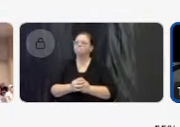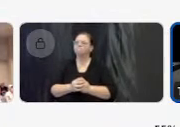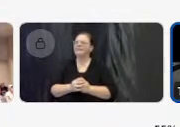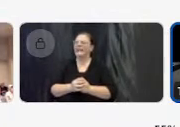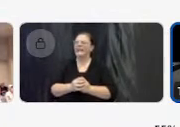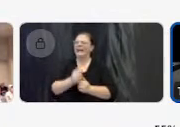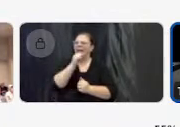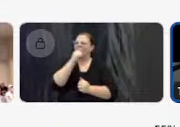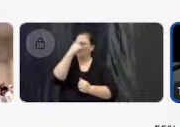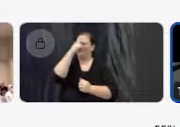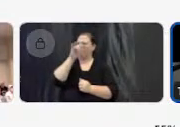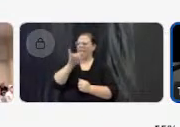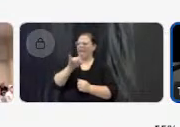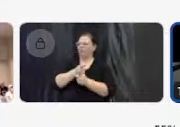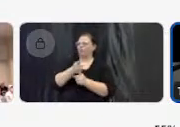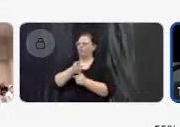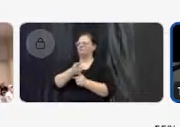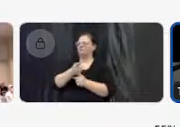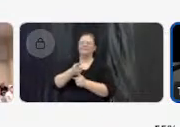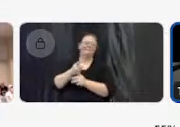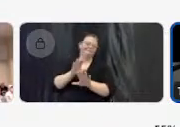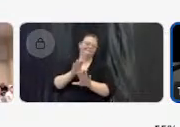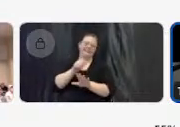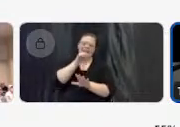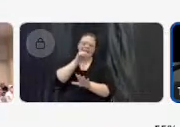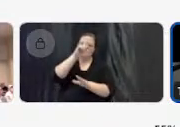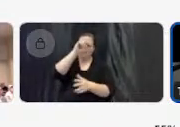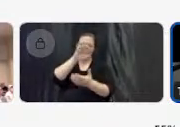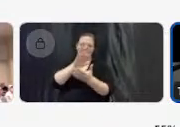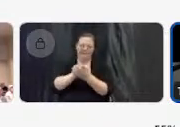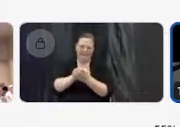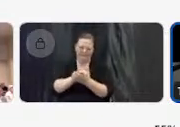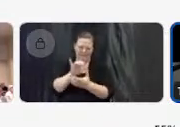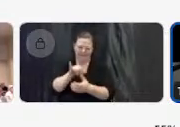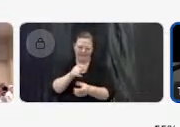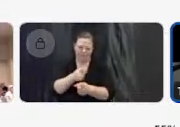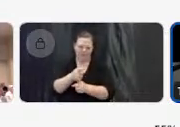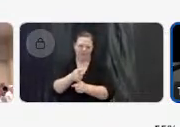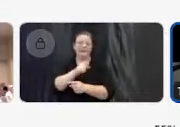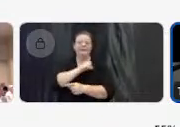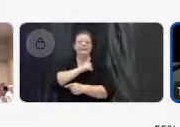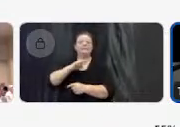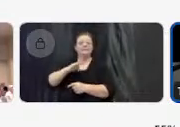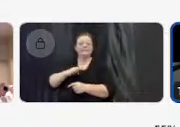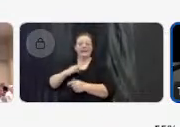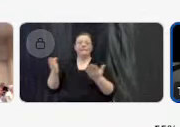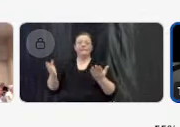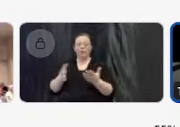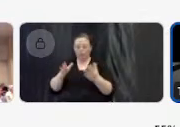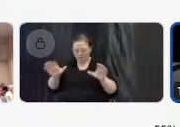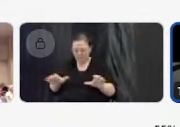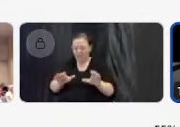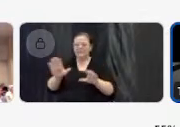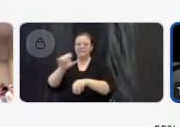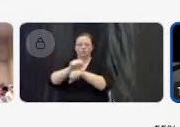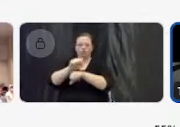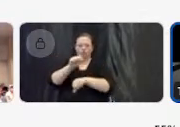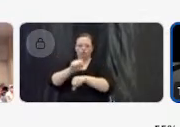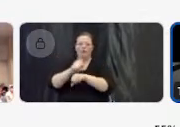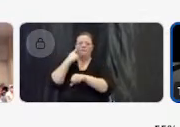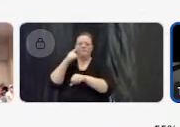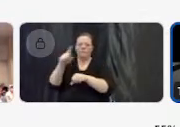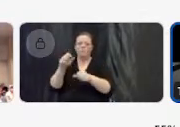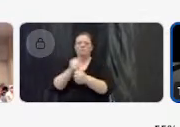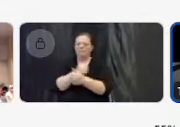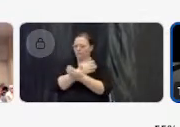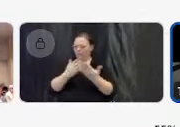correct. In fact, I don't believe that it is. The staff does its job on every occasion.